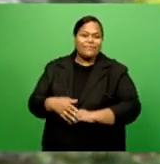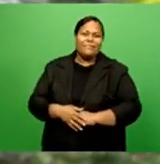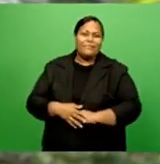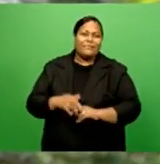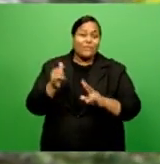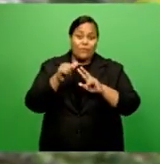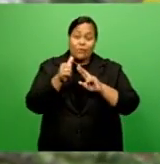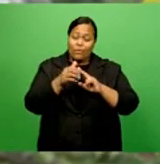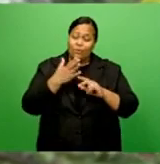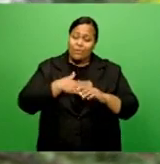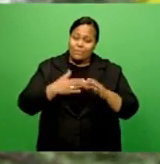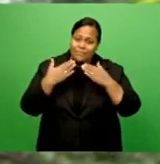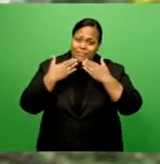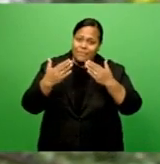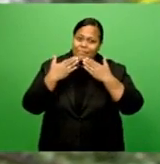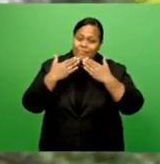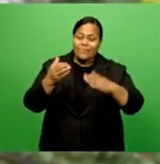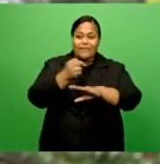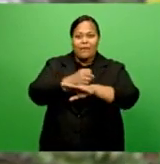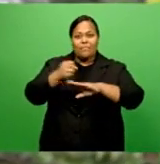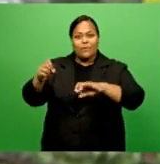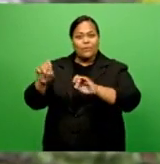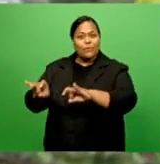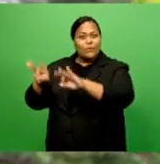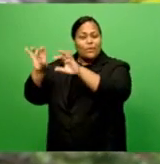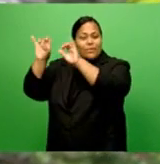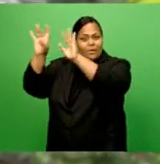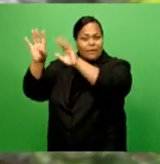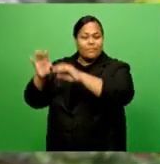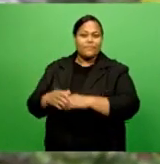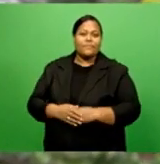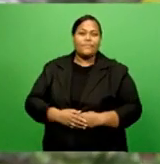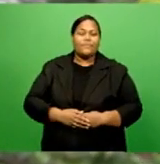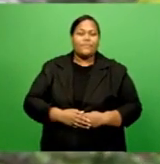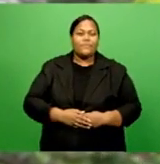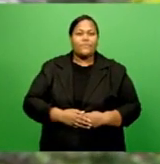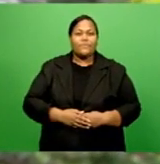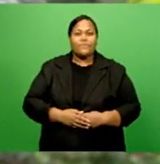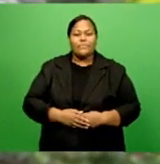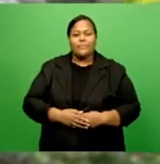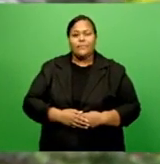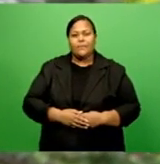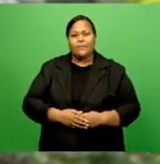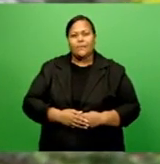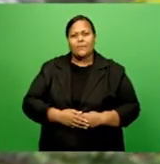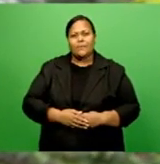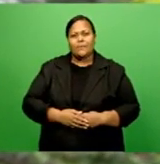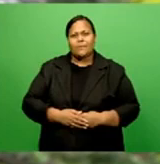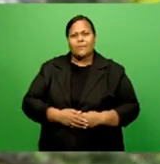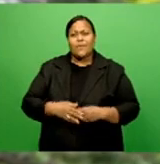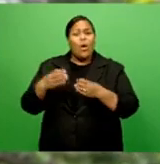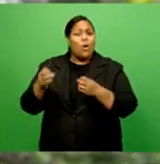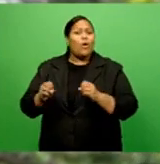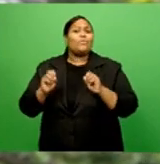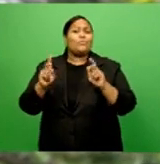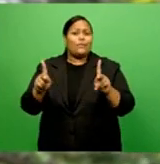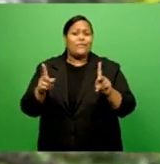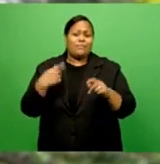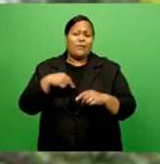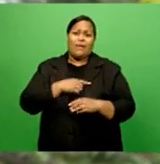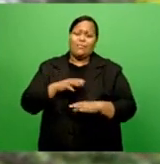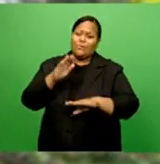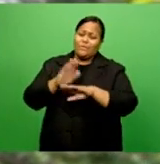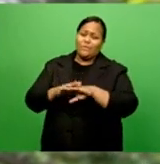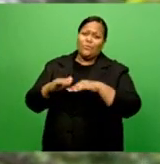and the Government of Australia for this opportunity to sit together, but also